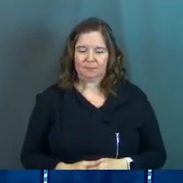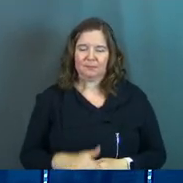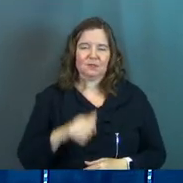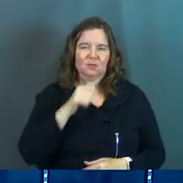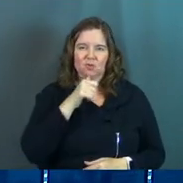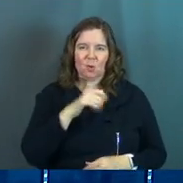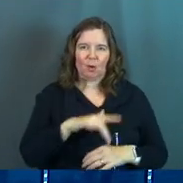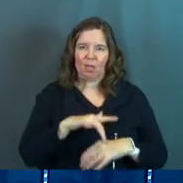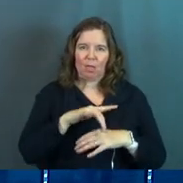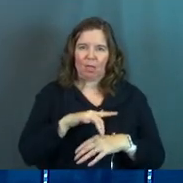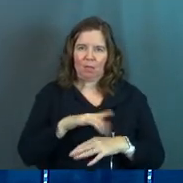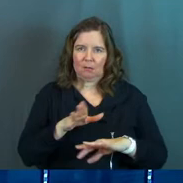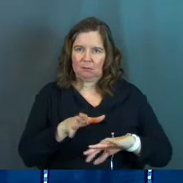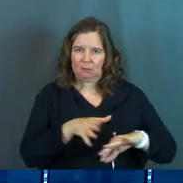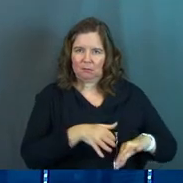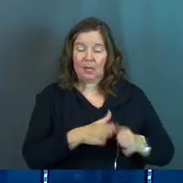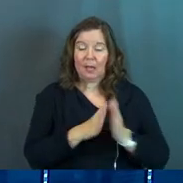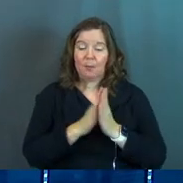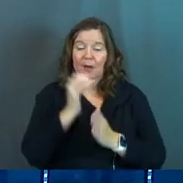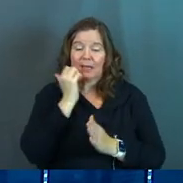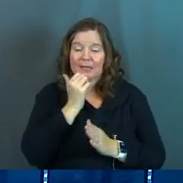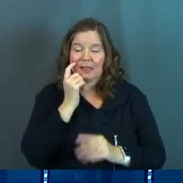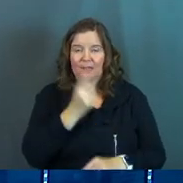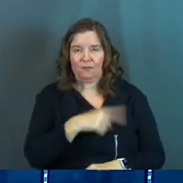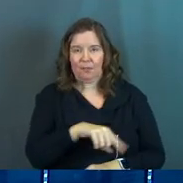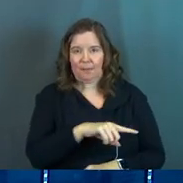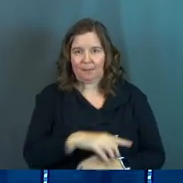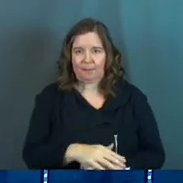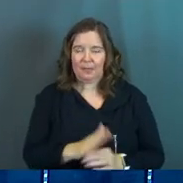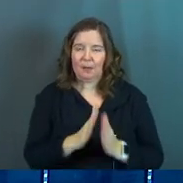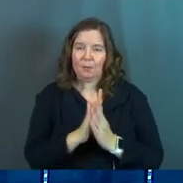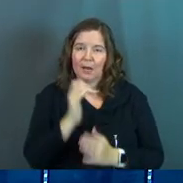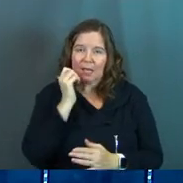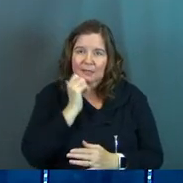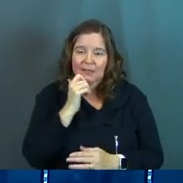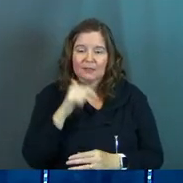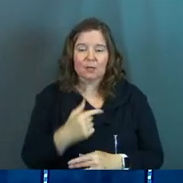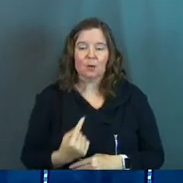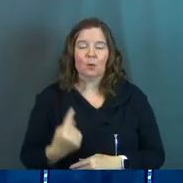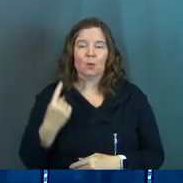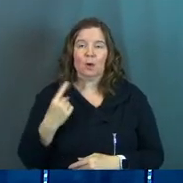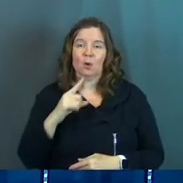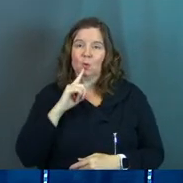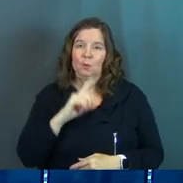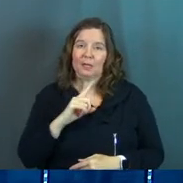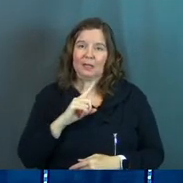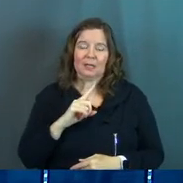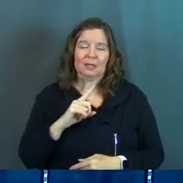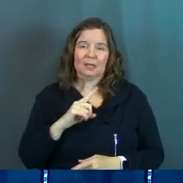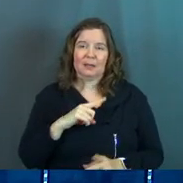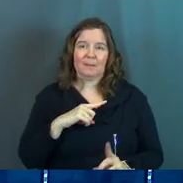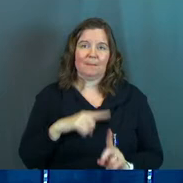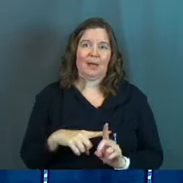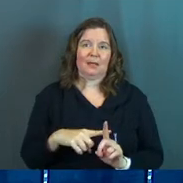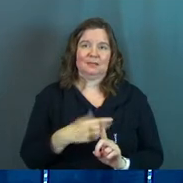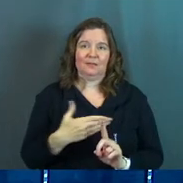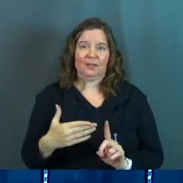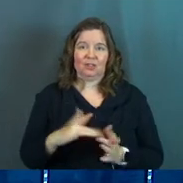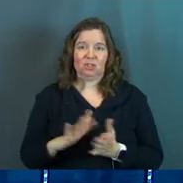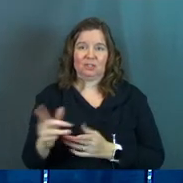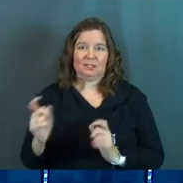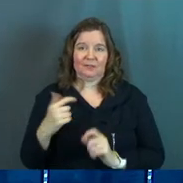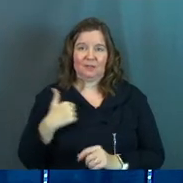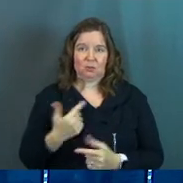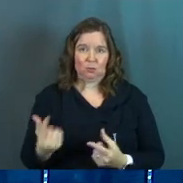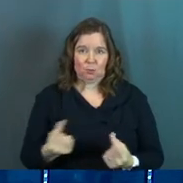Don't replay the memories. And pray daily for them. Pray daily. This is the one really ultra positive thing that Jesus gives